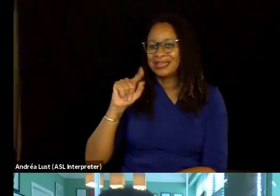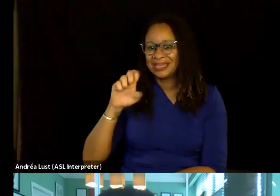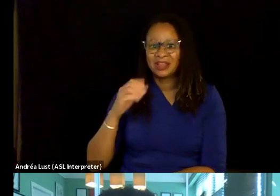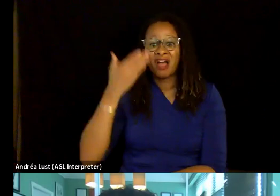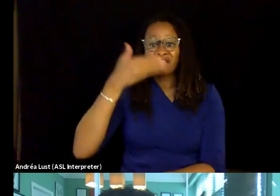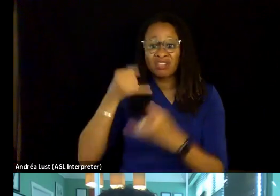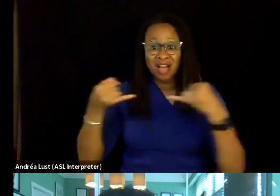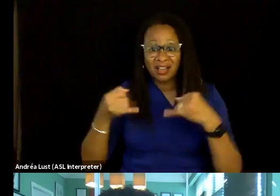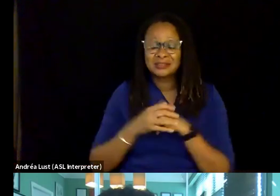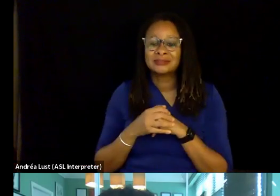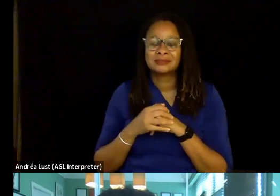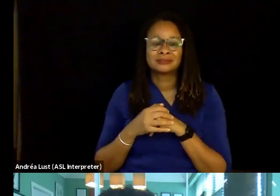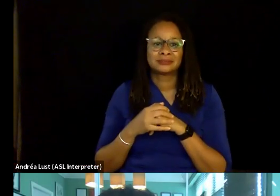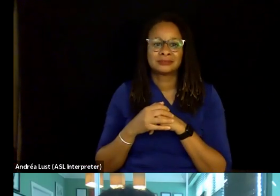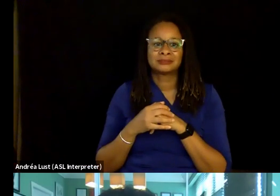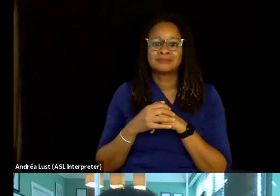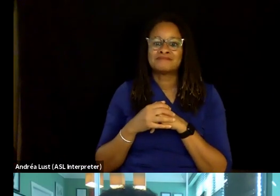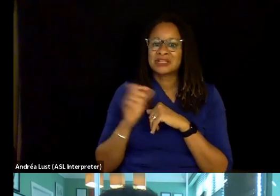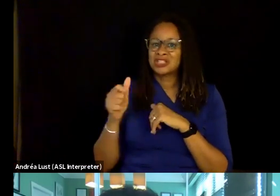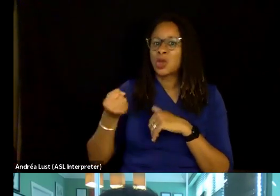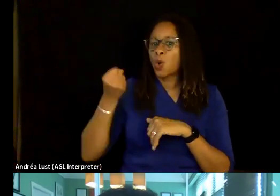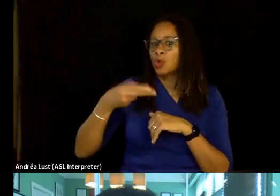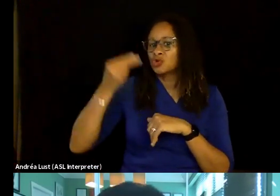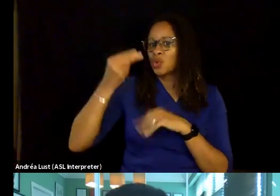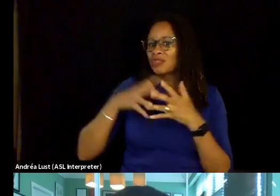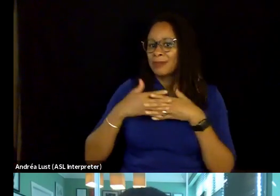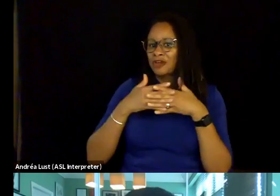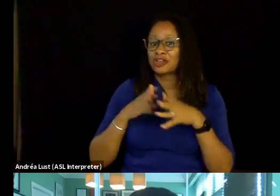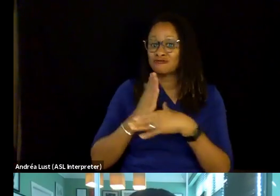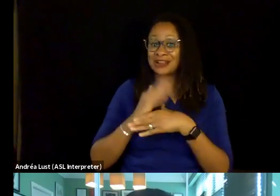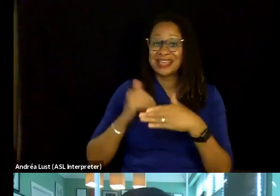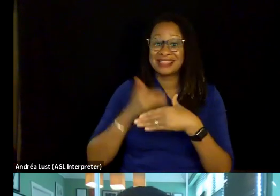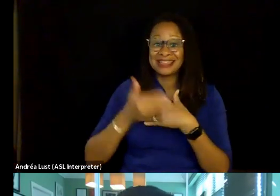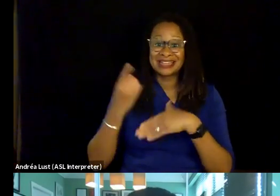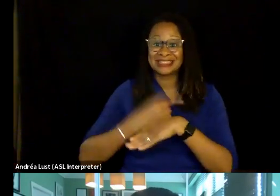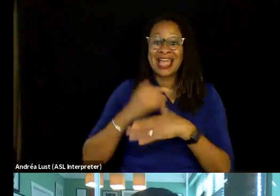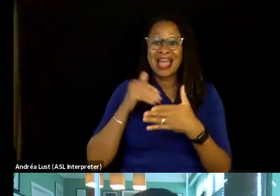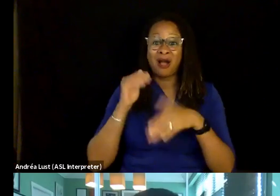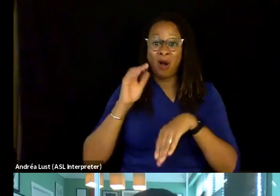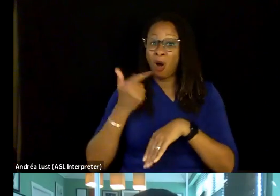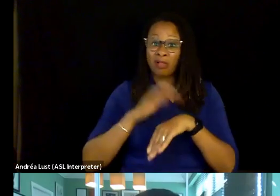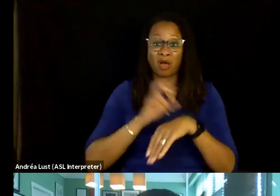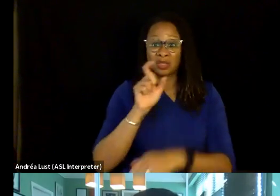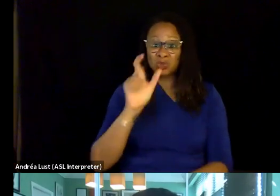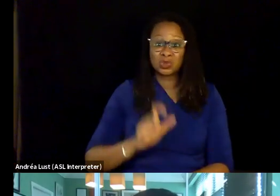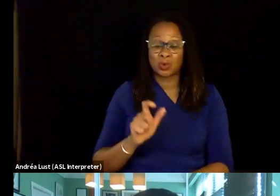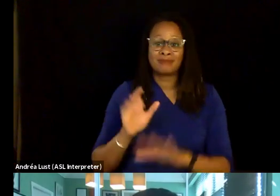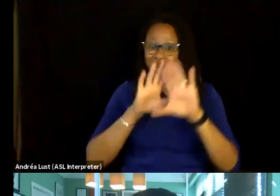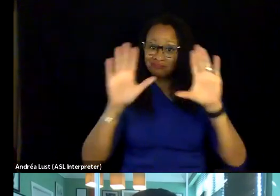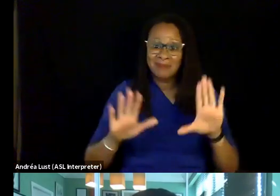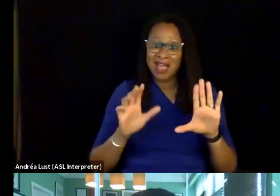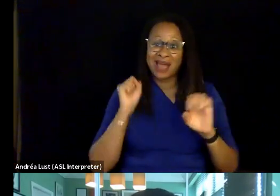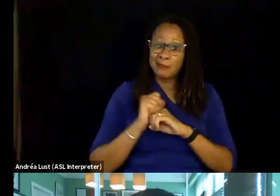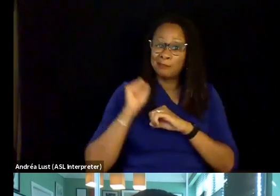Frontline, obviously, because they hold North American rights. And the next day we were all at a Zoom call, and I pitched this idea to